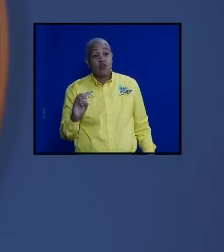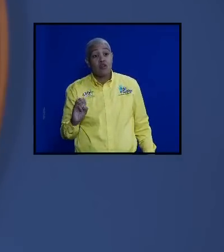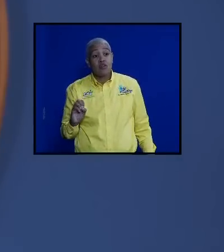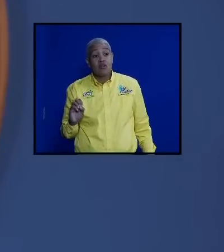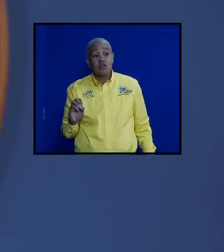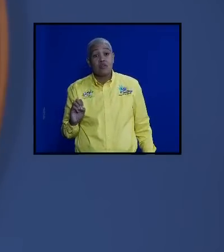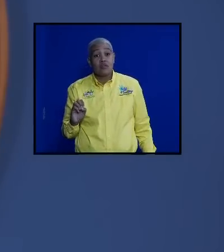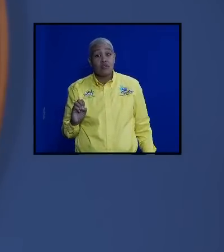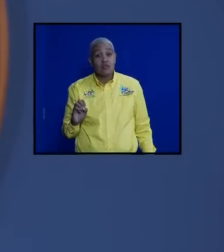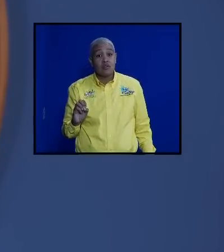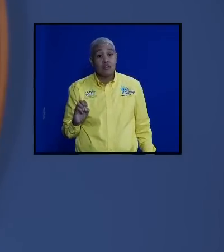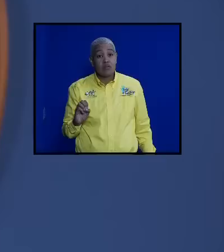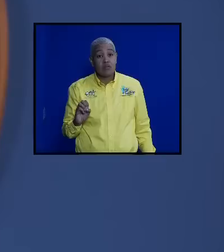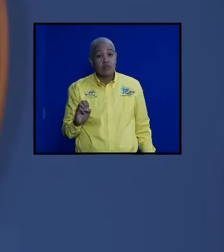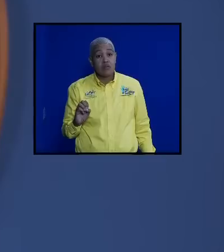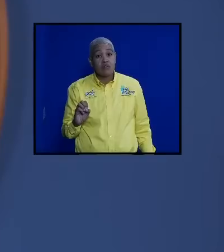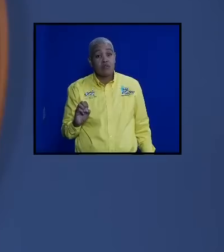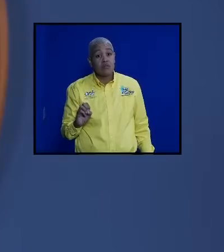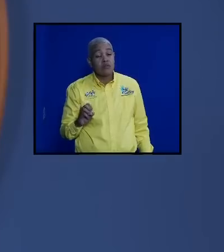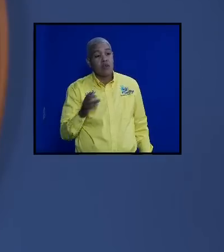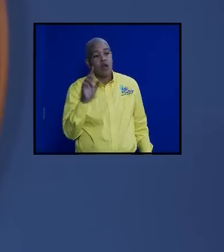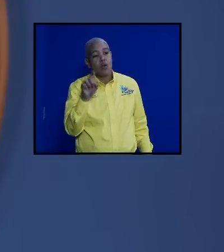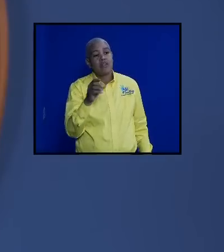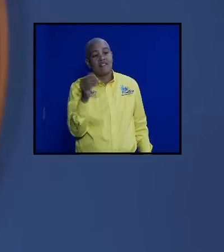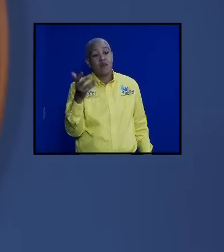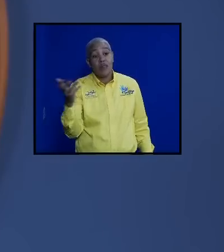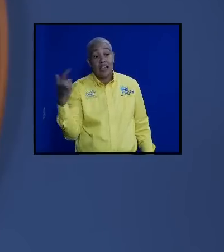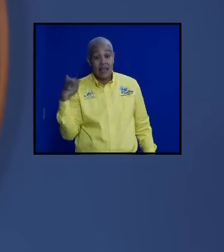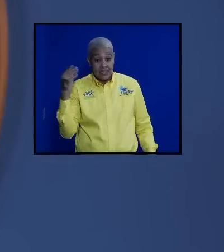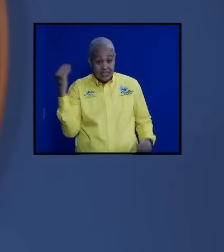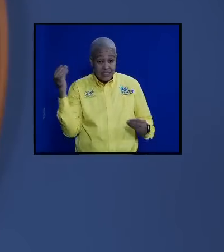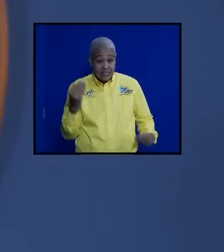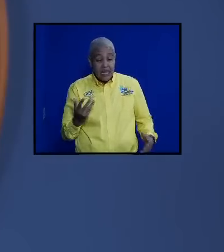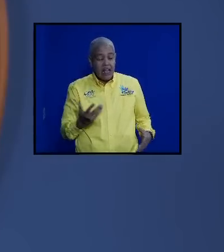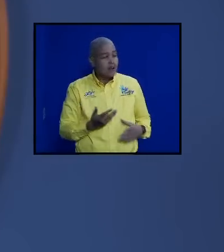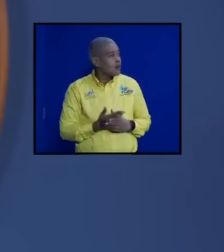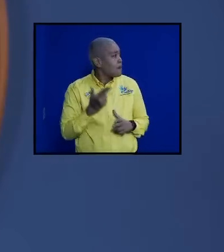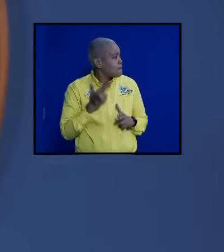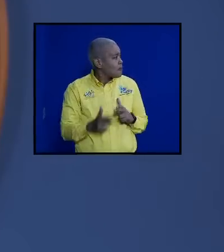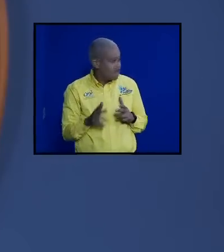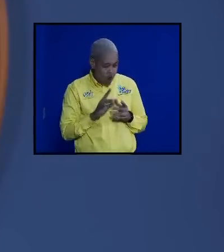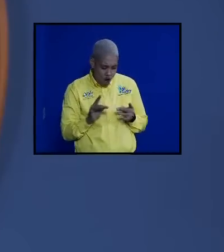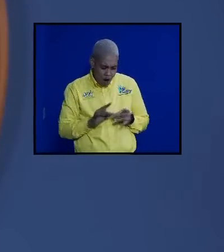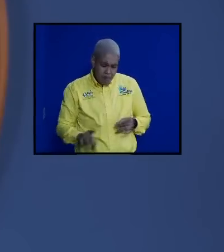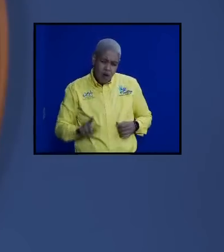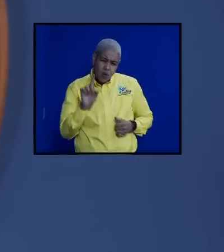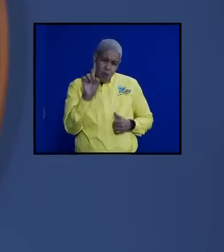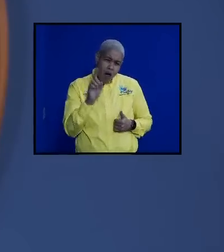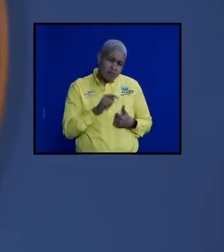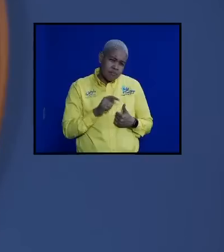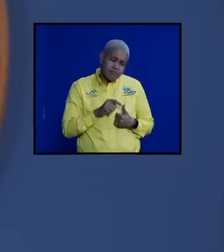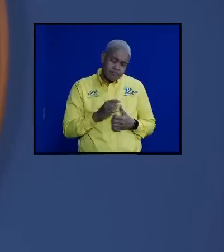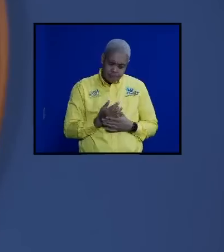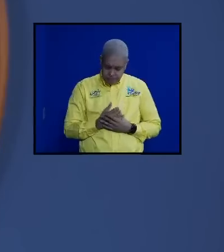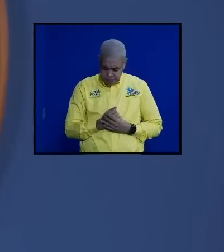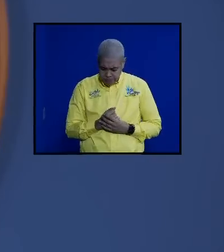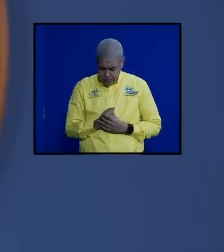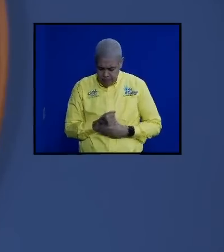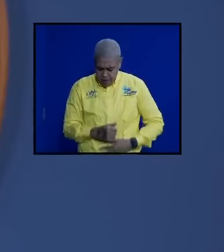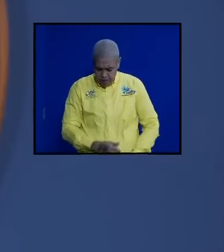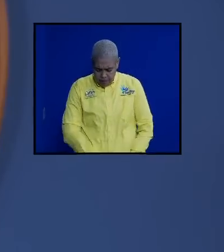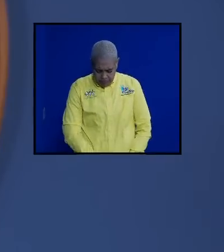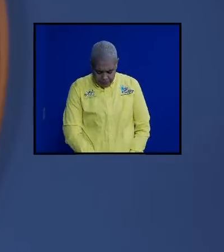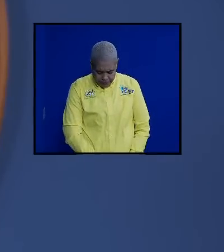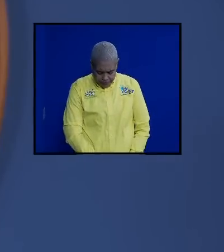the question, and there are a couple of things that have been said, let me just make a brief comment on. One is